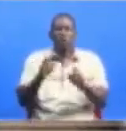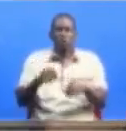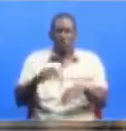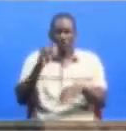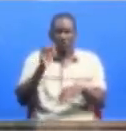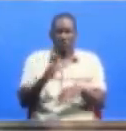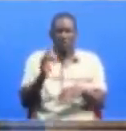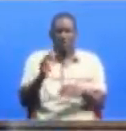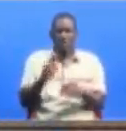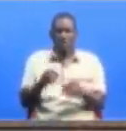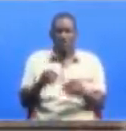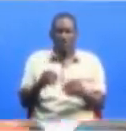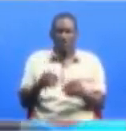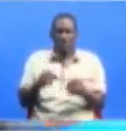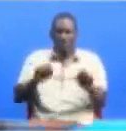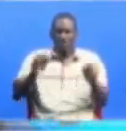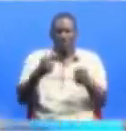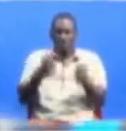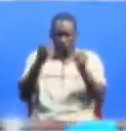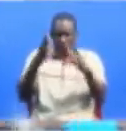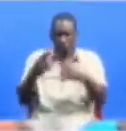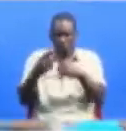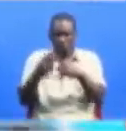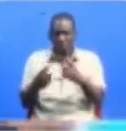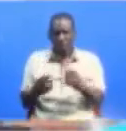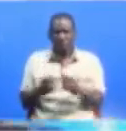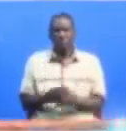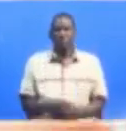not jeopardize the initiate's safety.